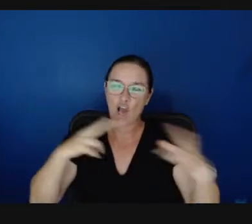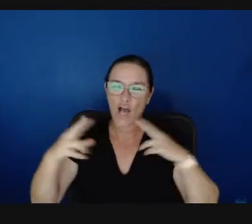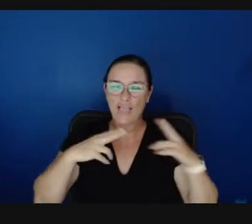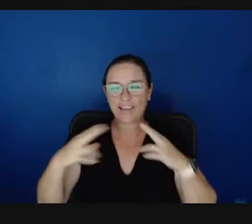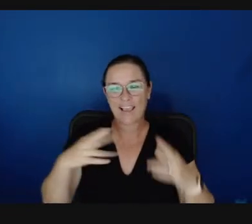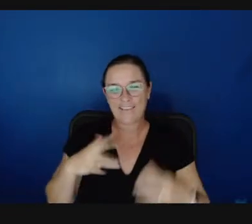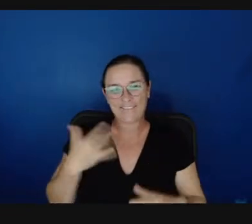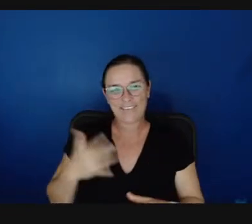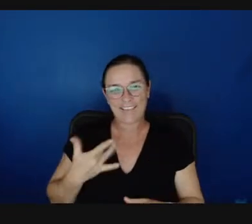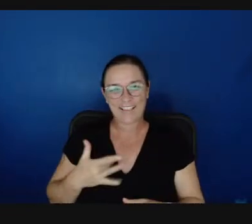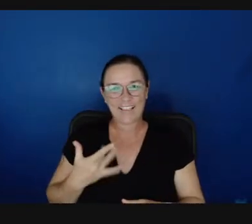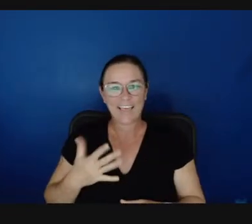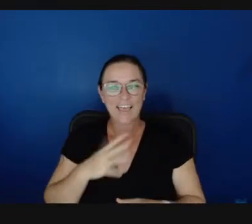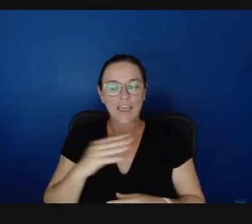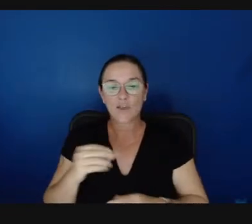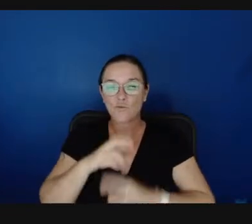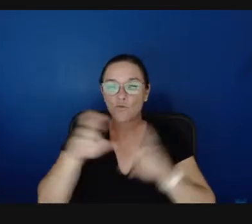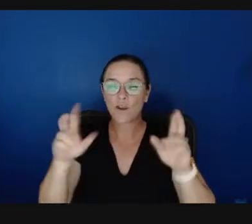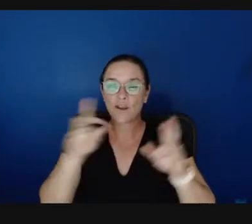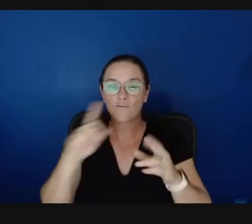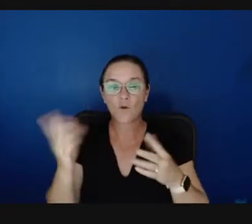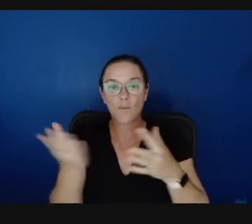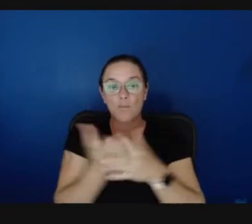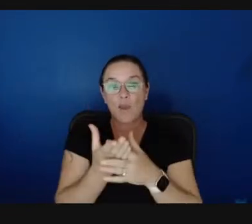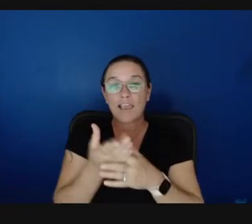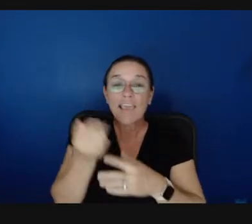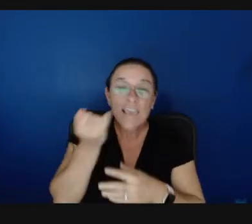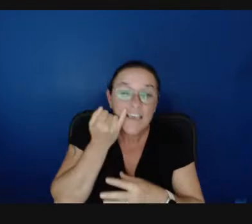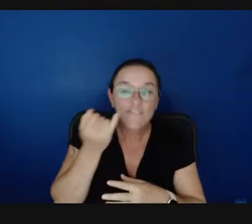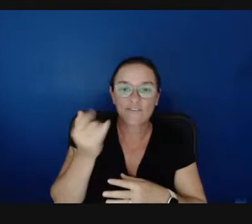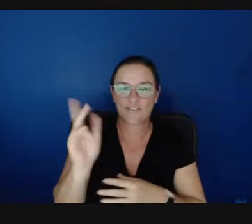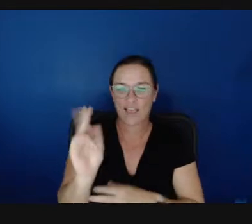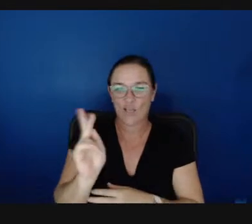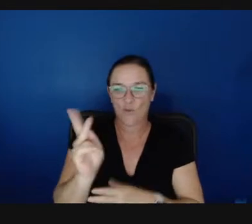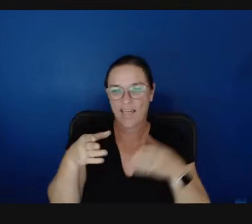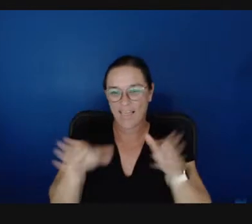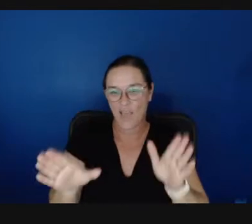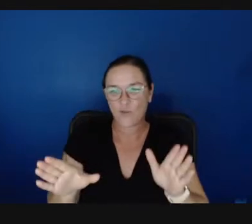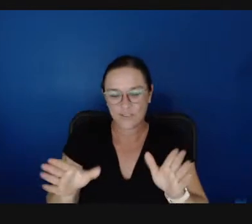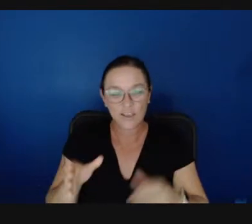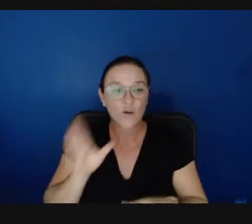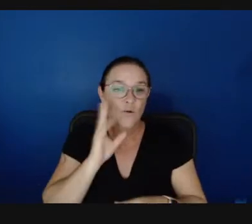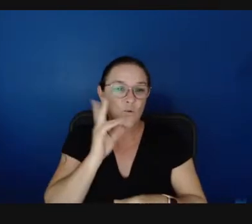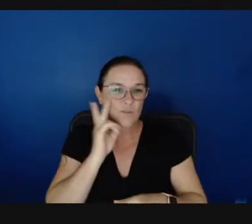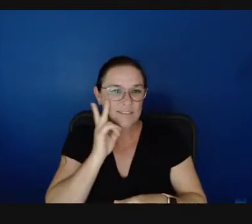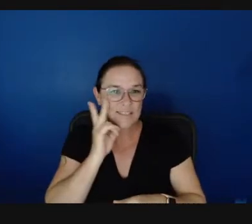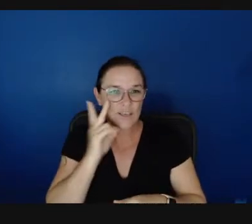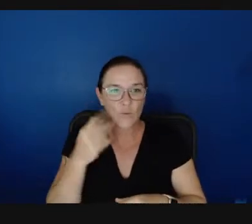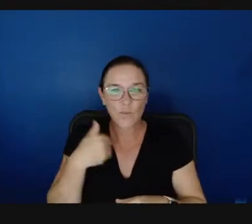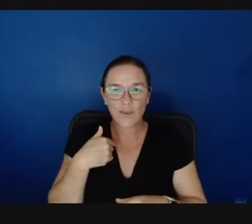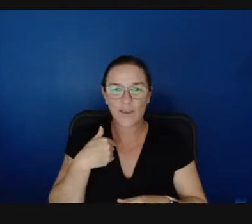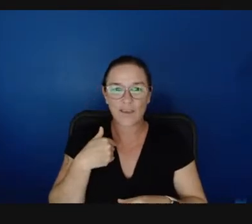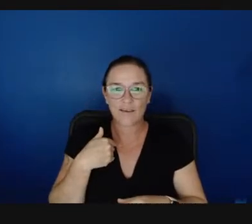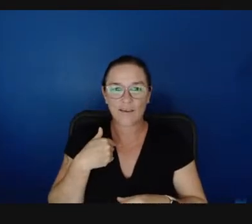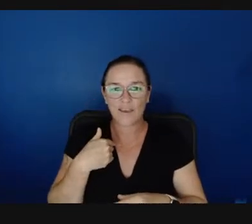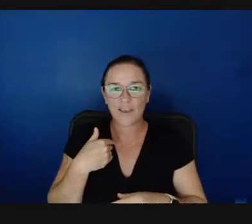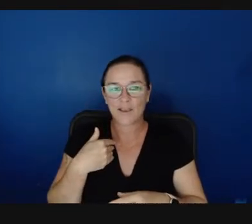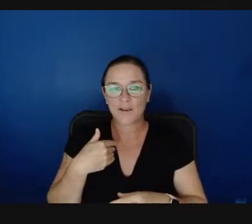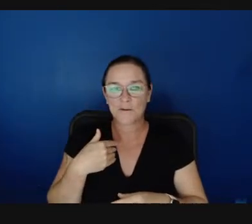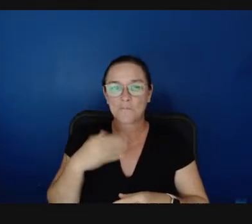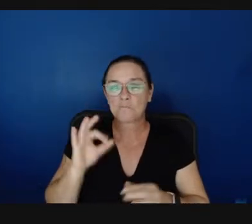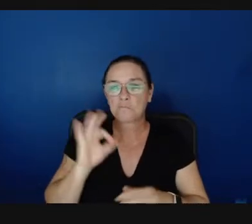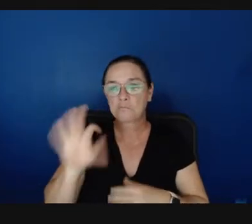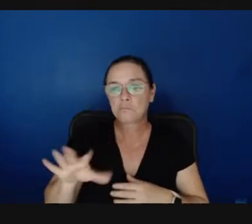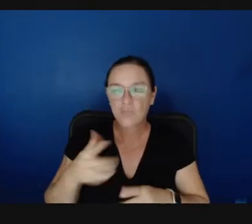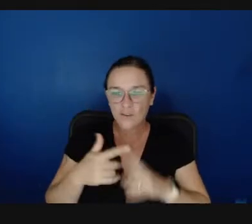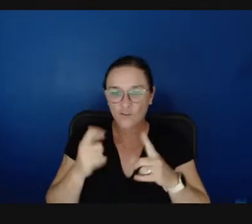and ready for a little bit of a break if Kilauea allows it. We will see. We did have a word get put in by a friend